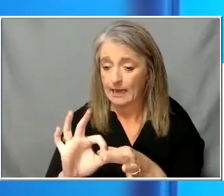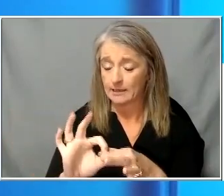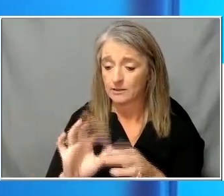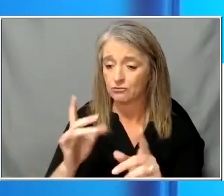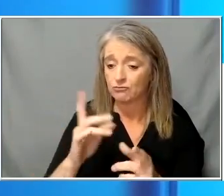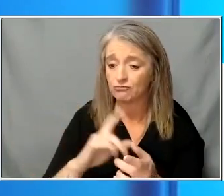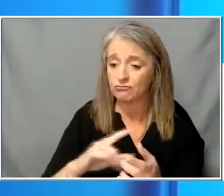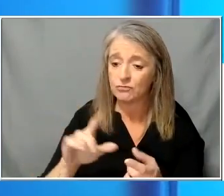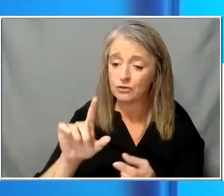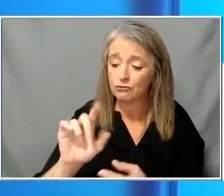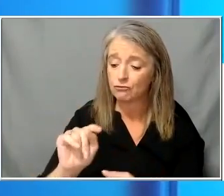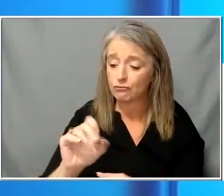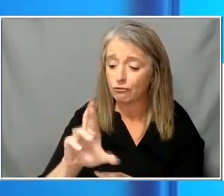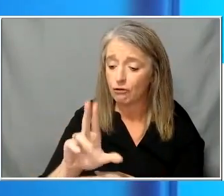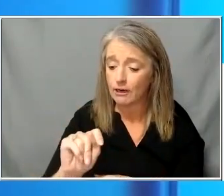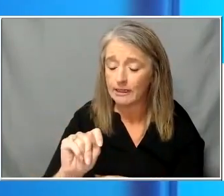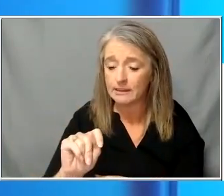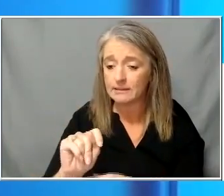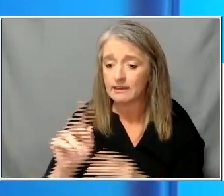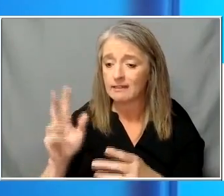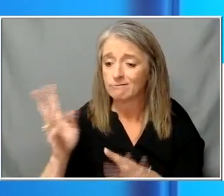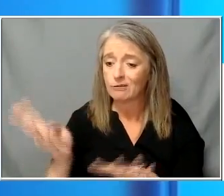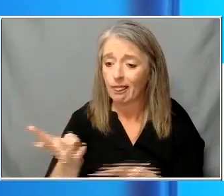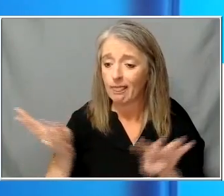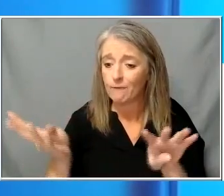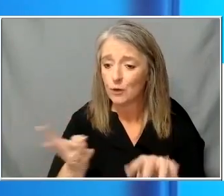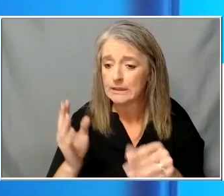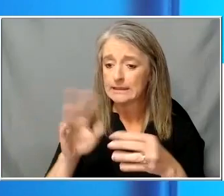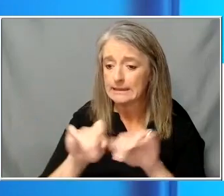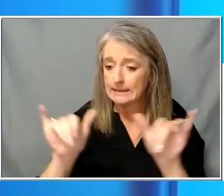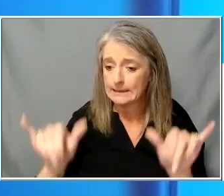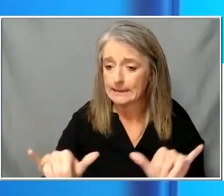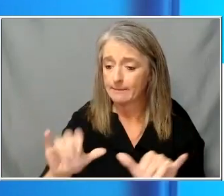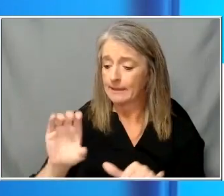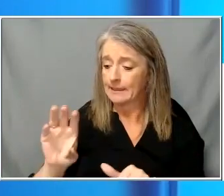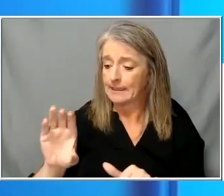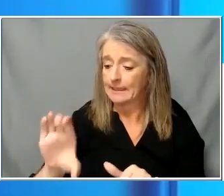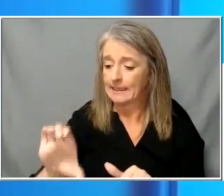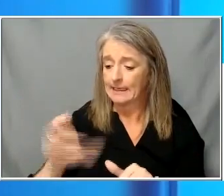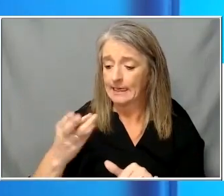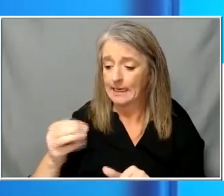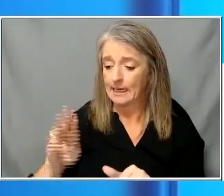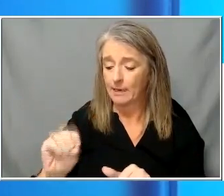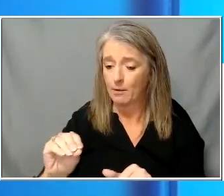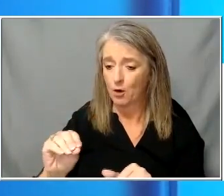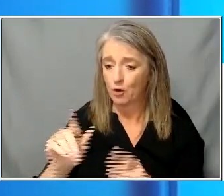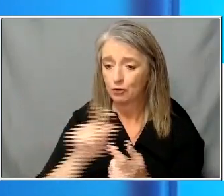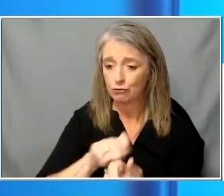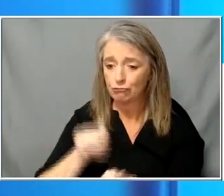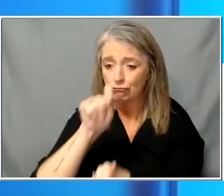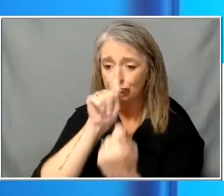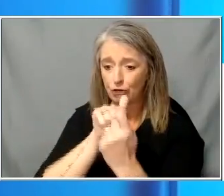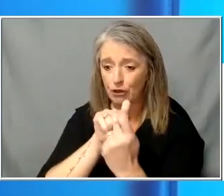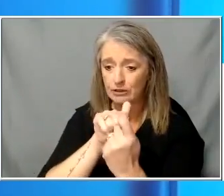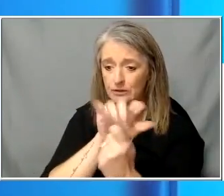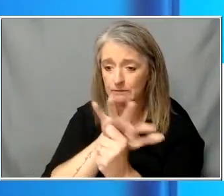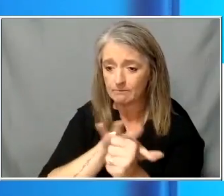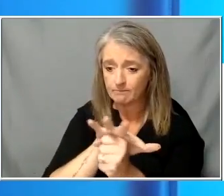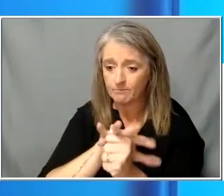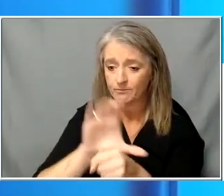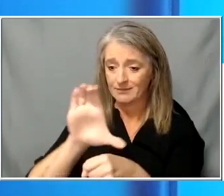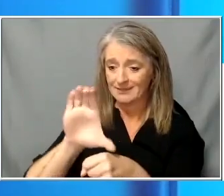targeted delivery system such that the chemotherapy is literally targeted to the surface of the cancer cell.